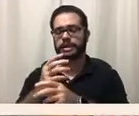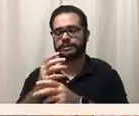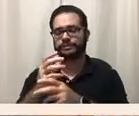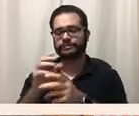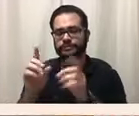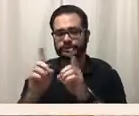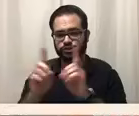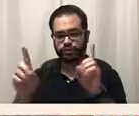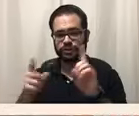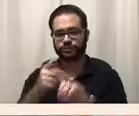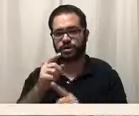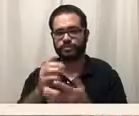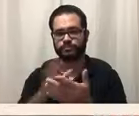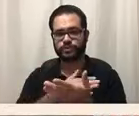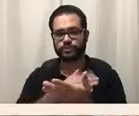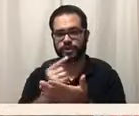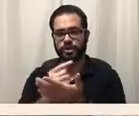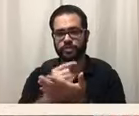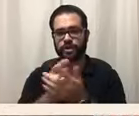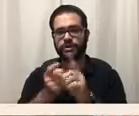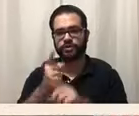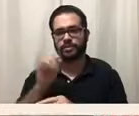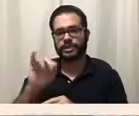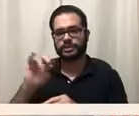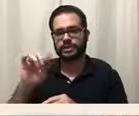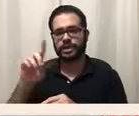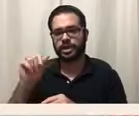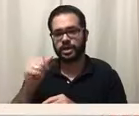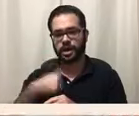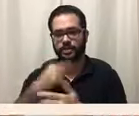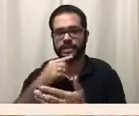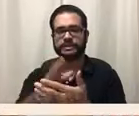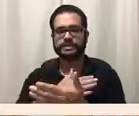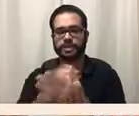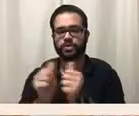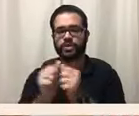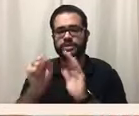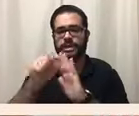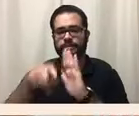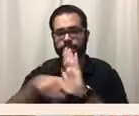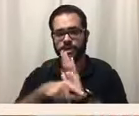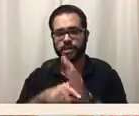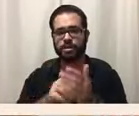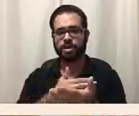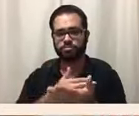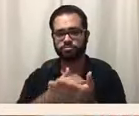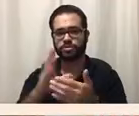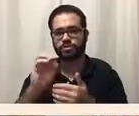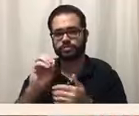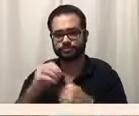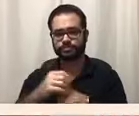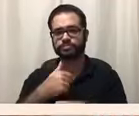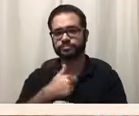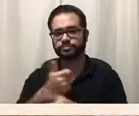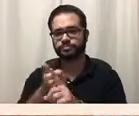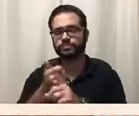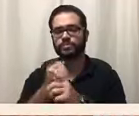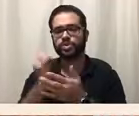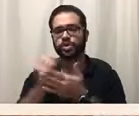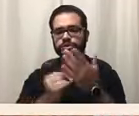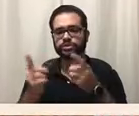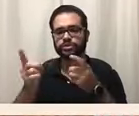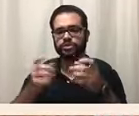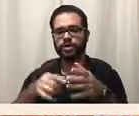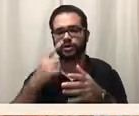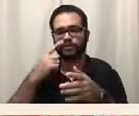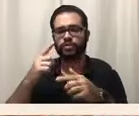in Indiana. I have been singing with the St. Pete Opera Company for the past 10 years, and I am the artistic director of Diversity, the